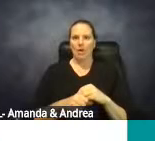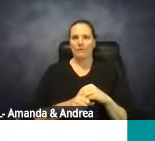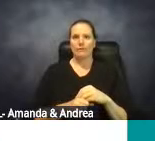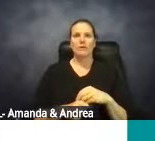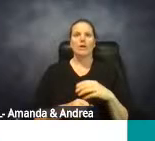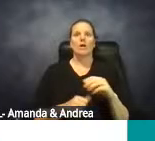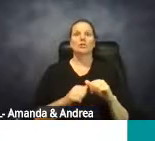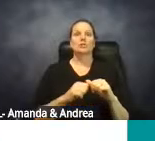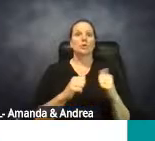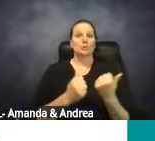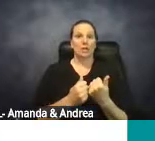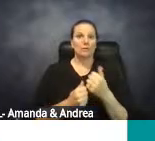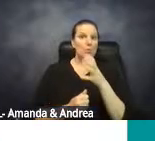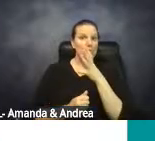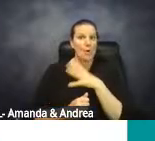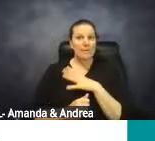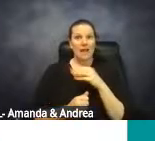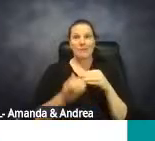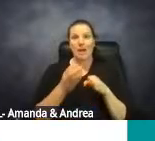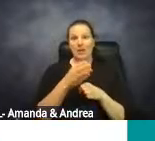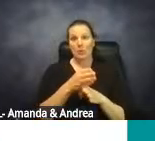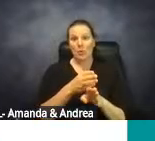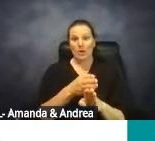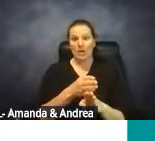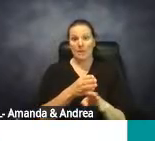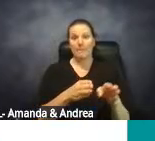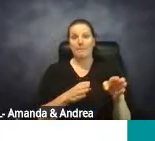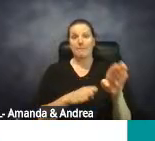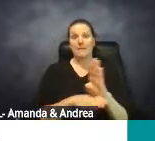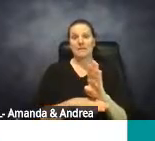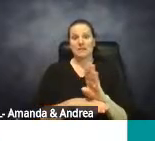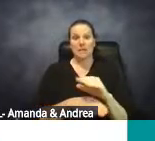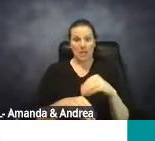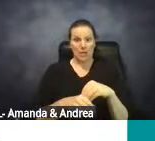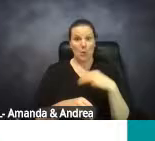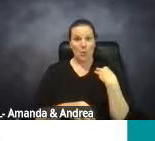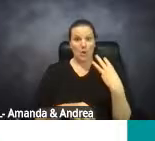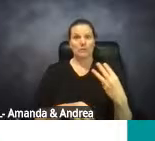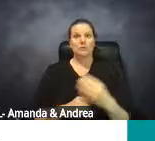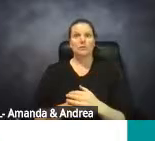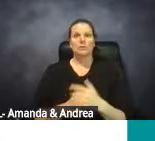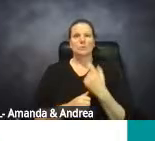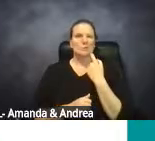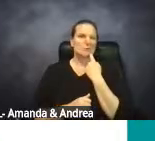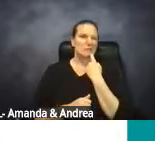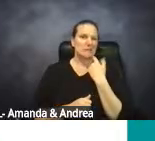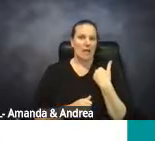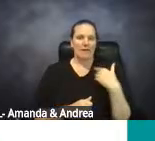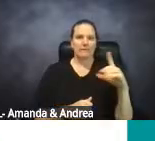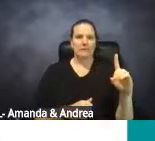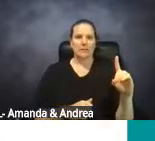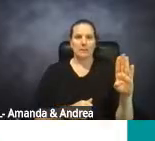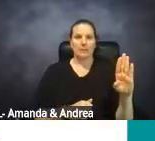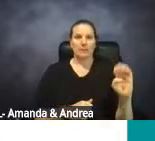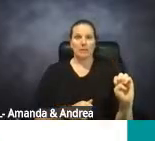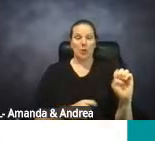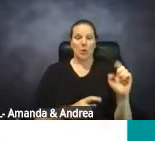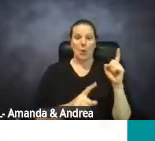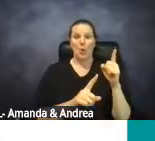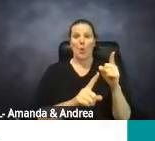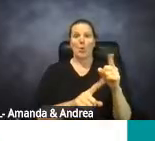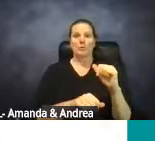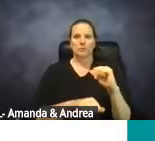Minority Businesses in Washington. We recently held today a DBE goal setting